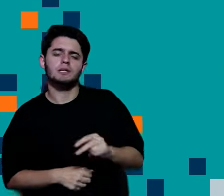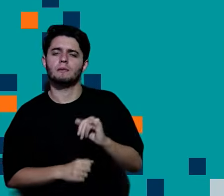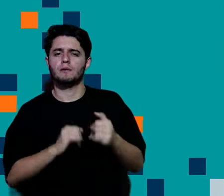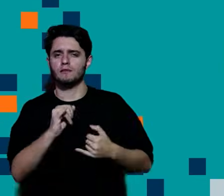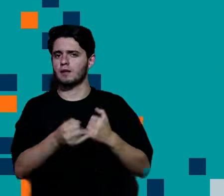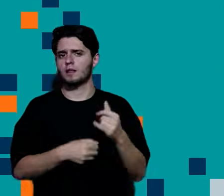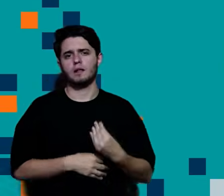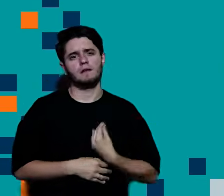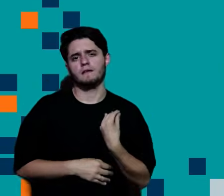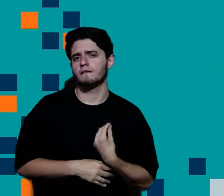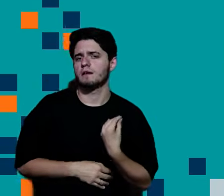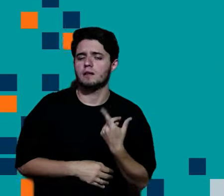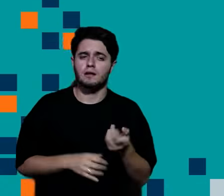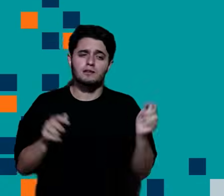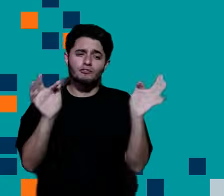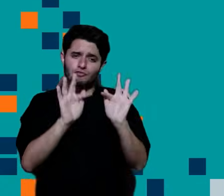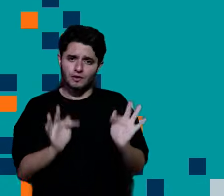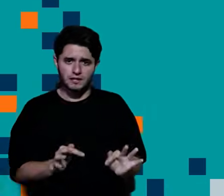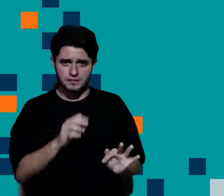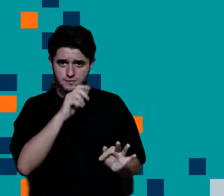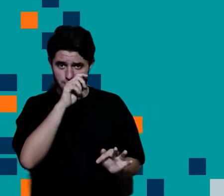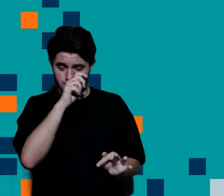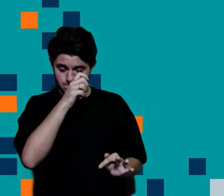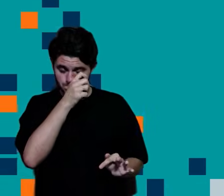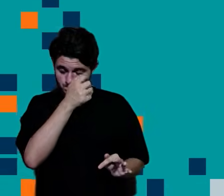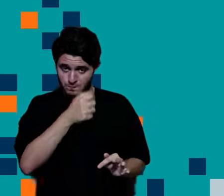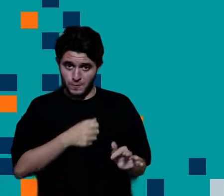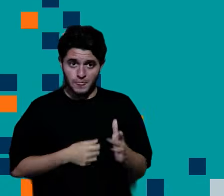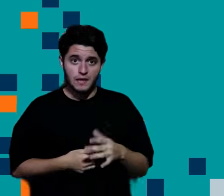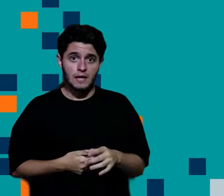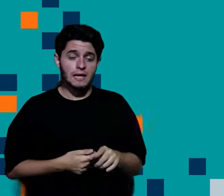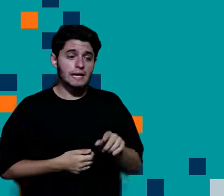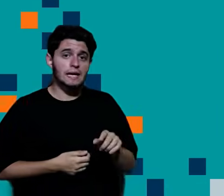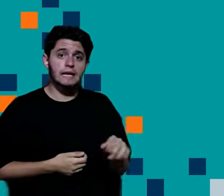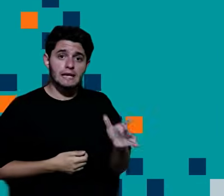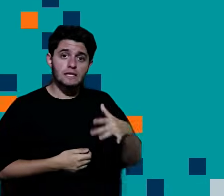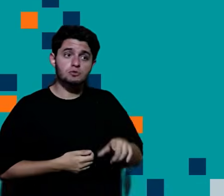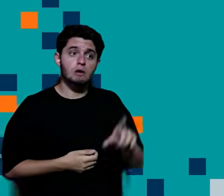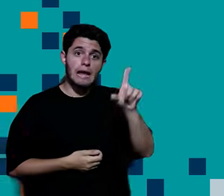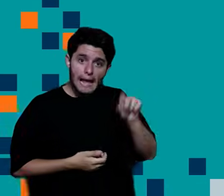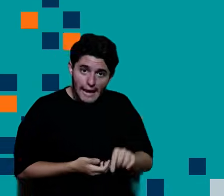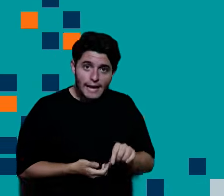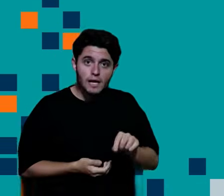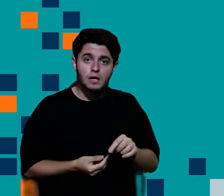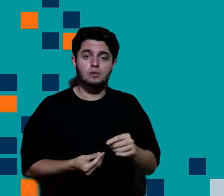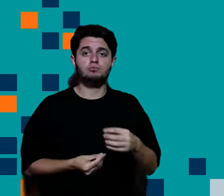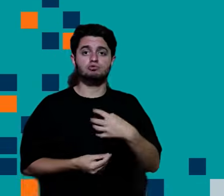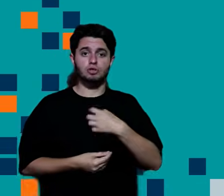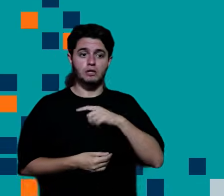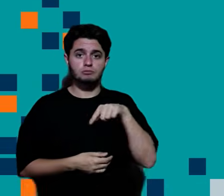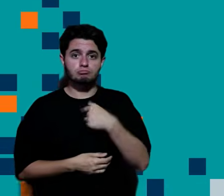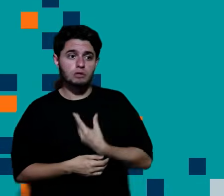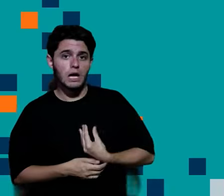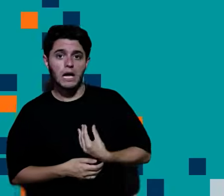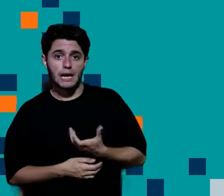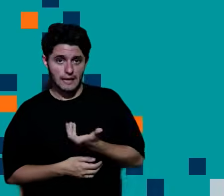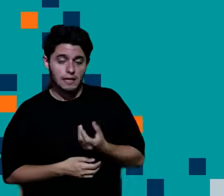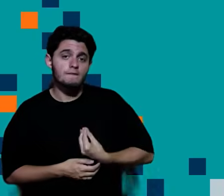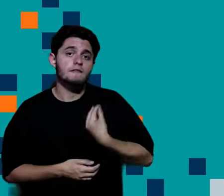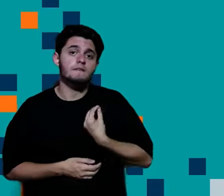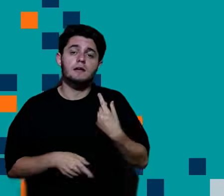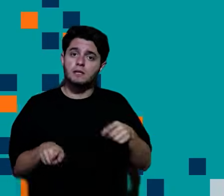it over the line with your client? But in fact, that's the way that he talked about design. He talked about